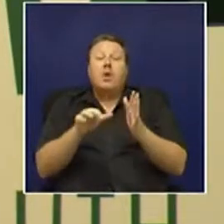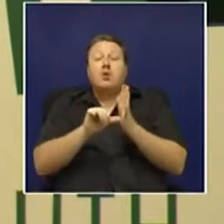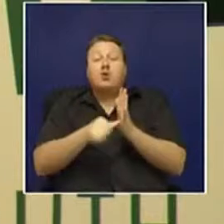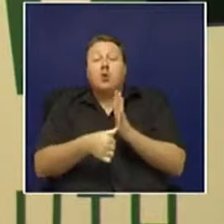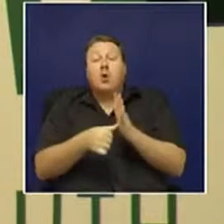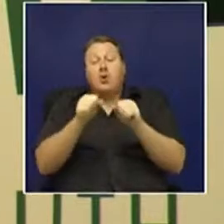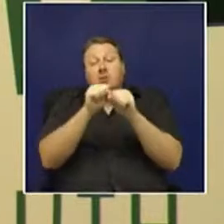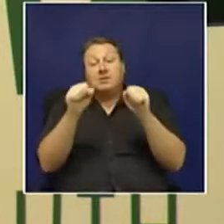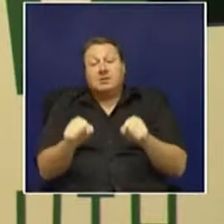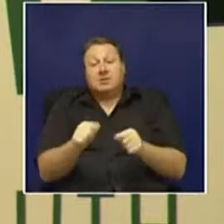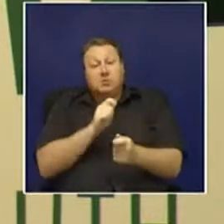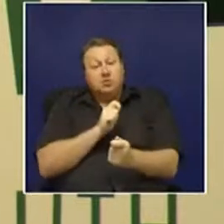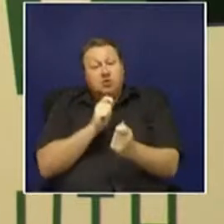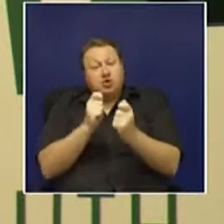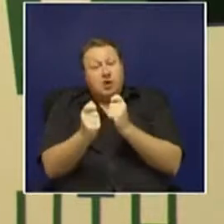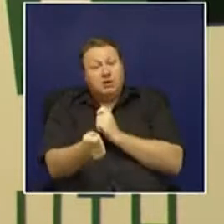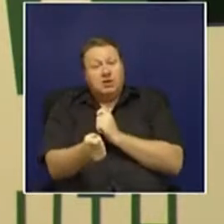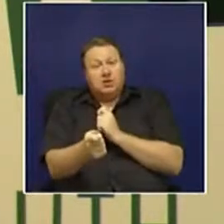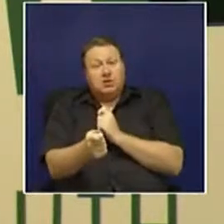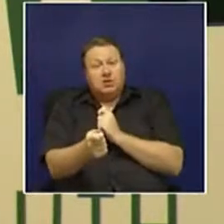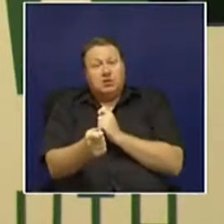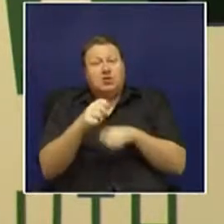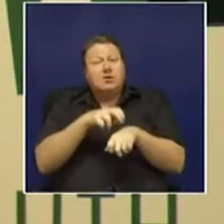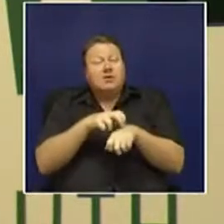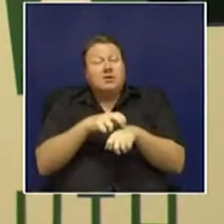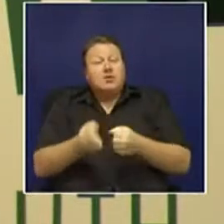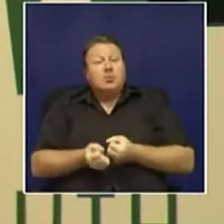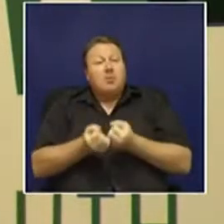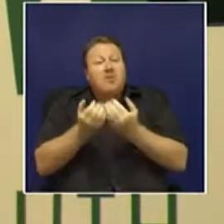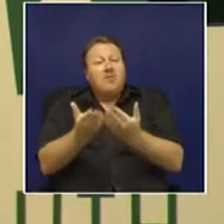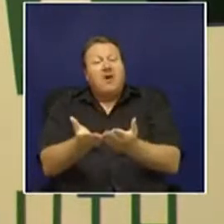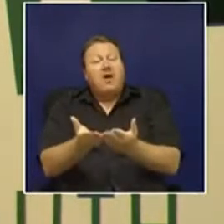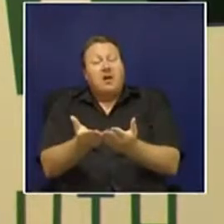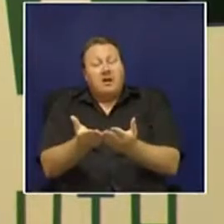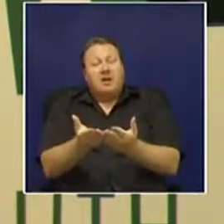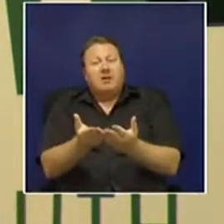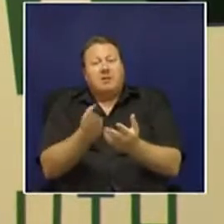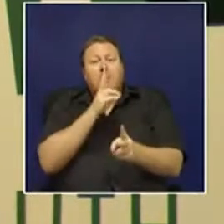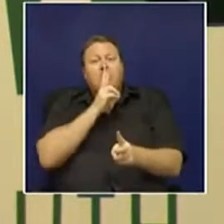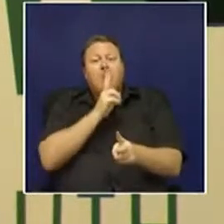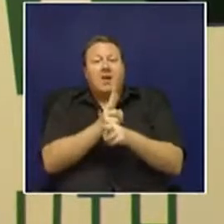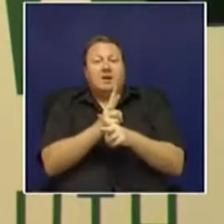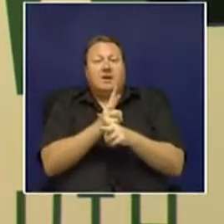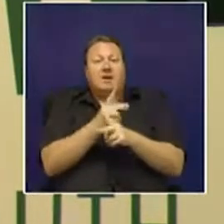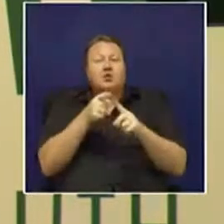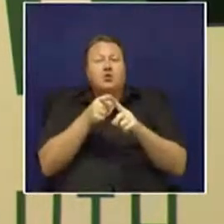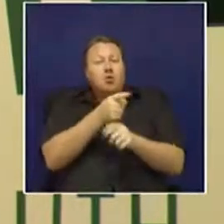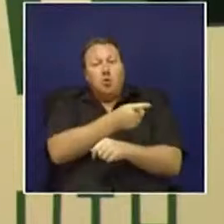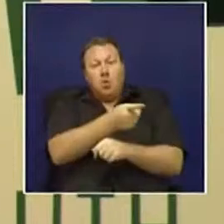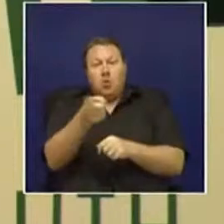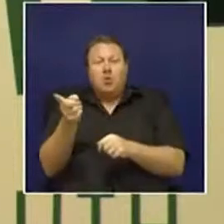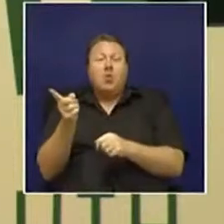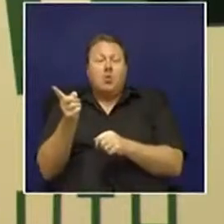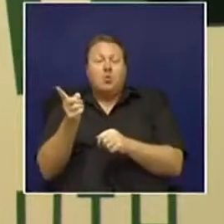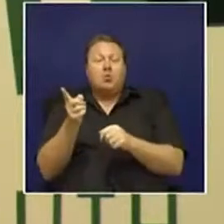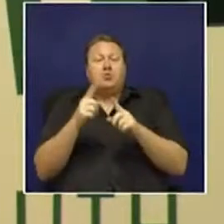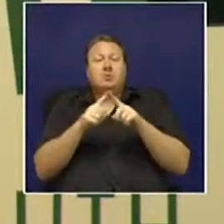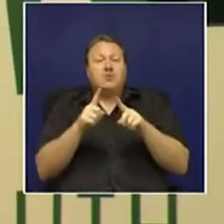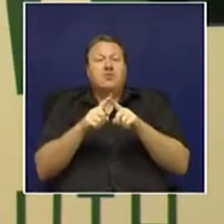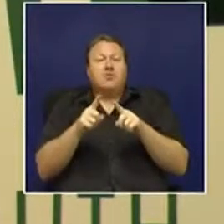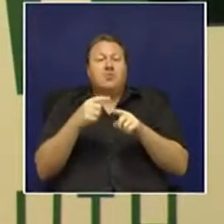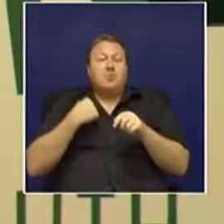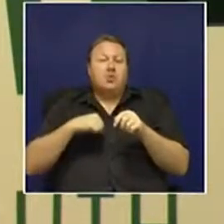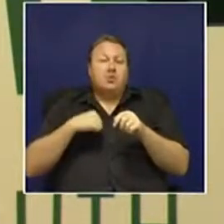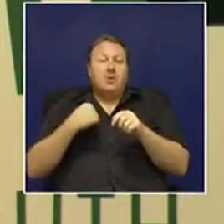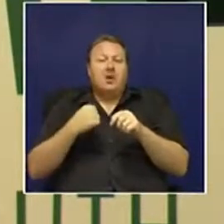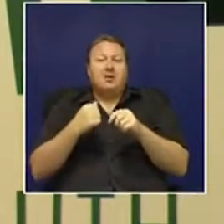sure that we are going to provide the money to those institutions, even the district municipality or other